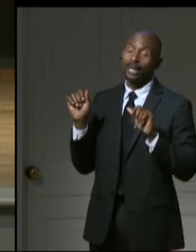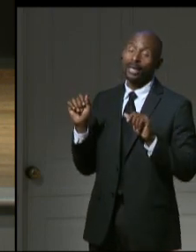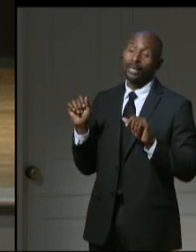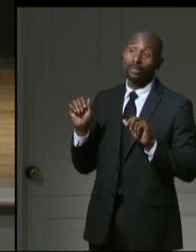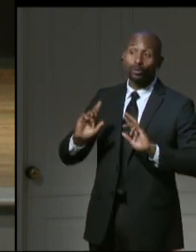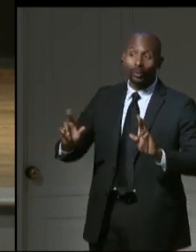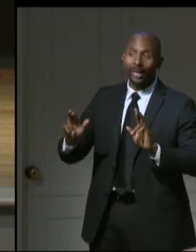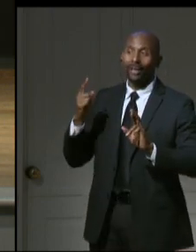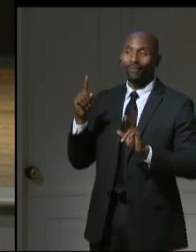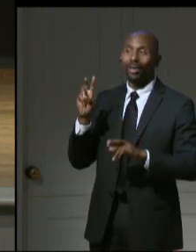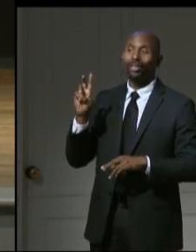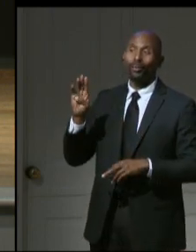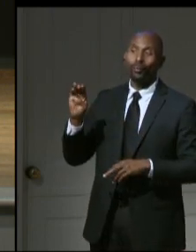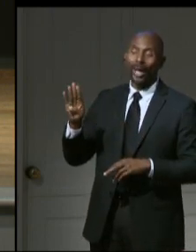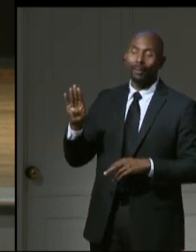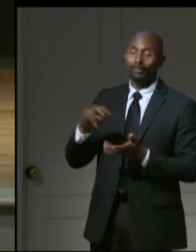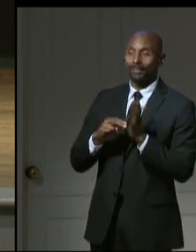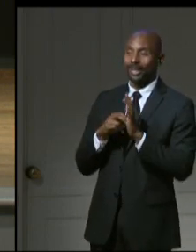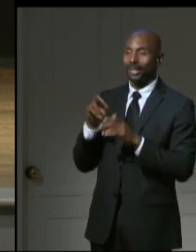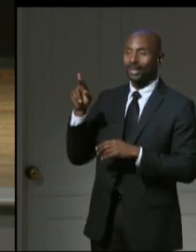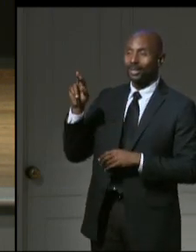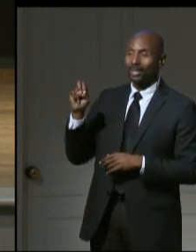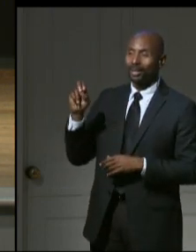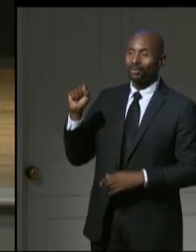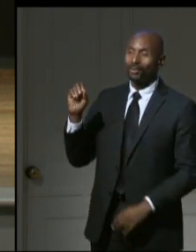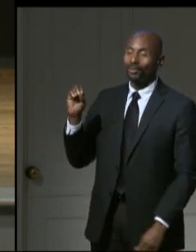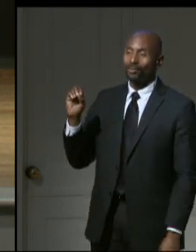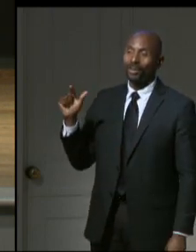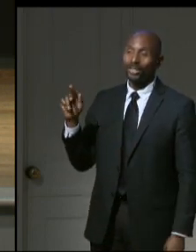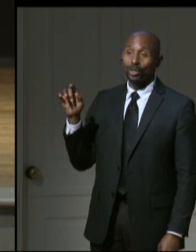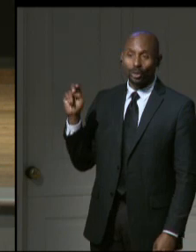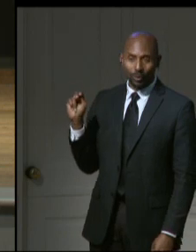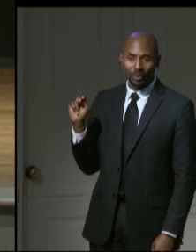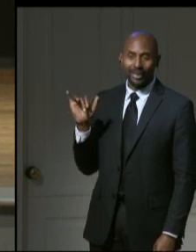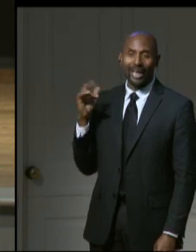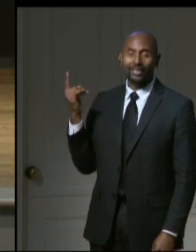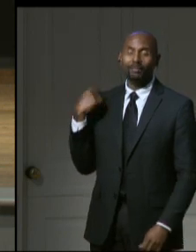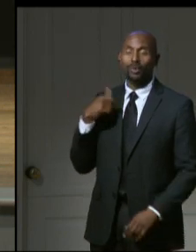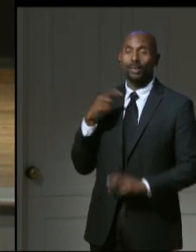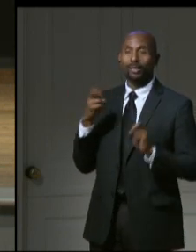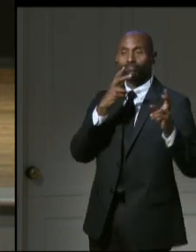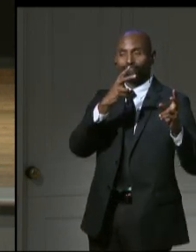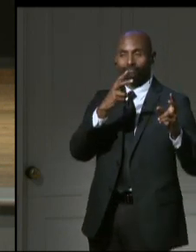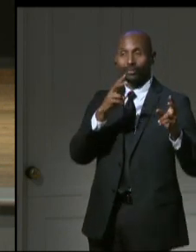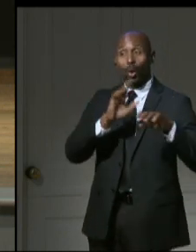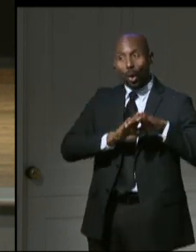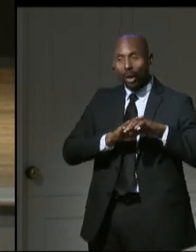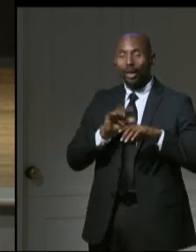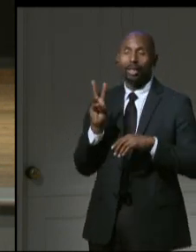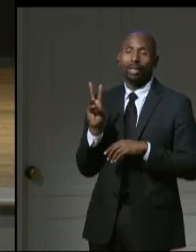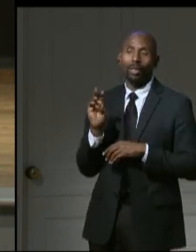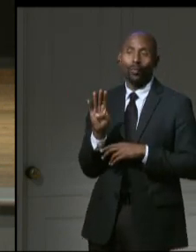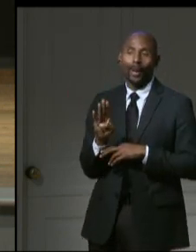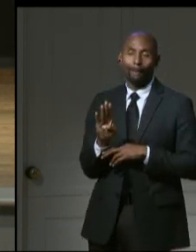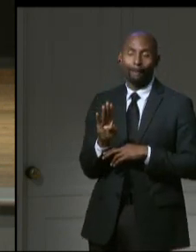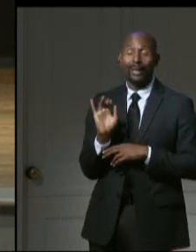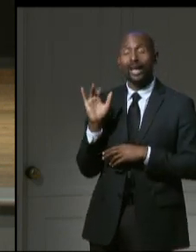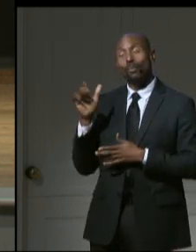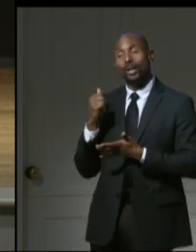web ready, so to speak, where the resolution is something that we can put on the web would help quite a